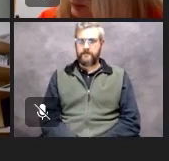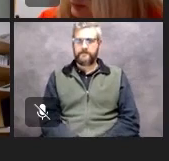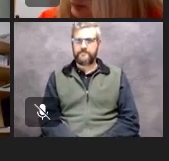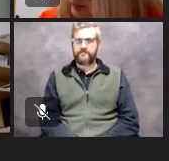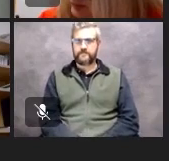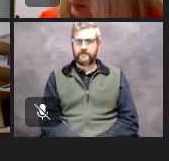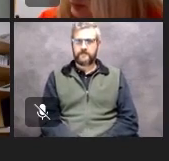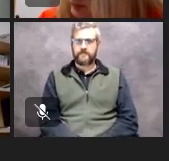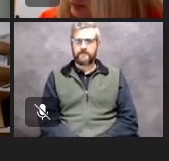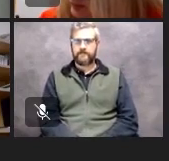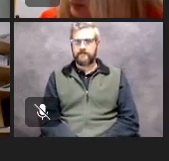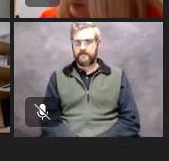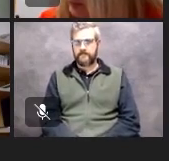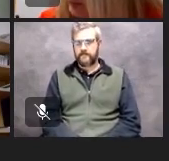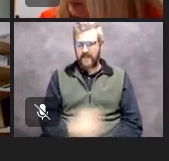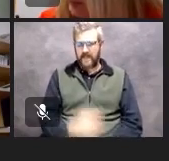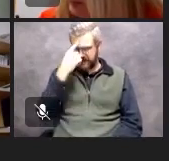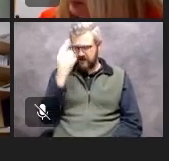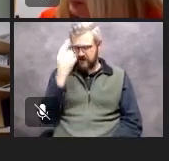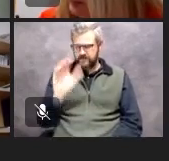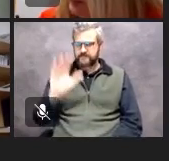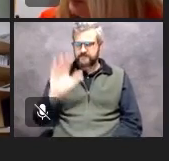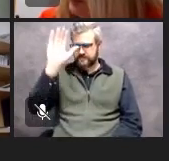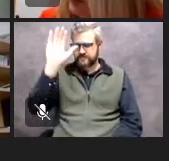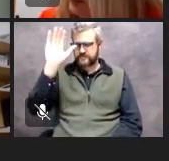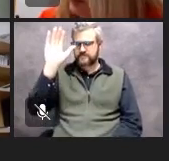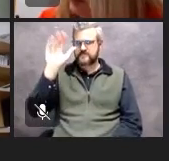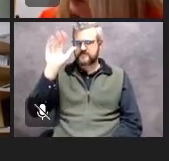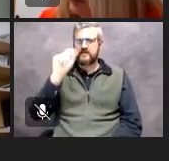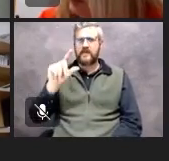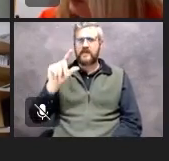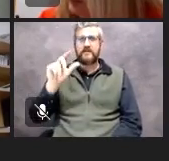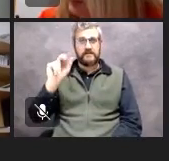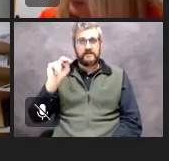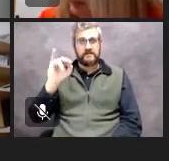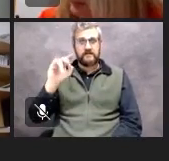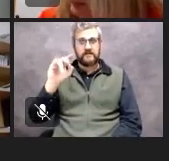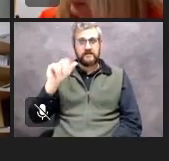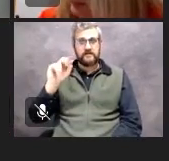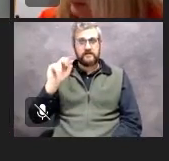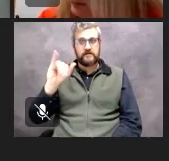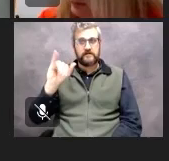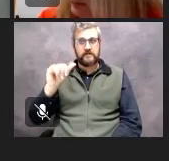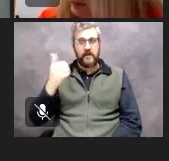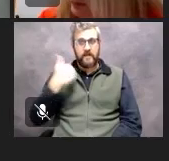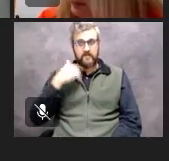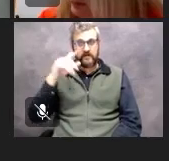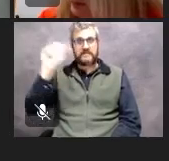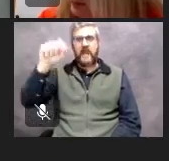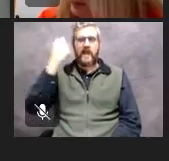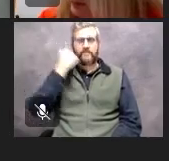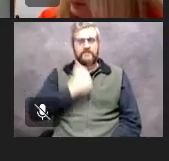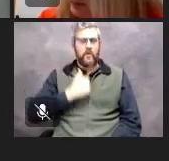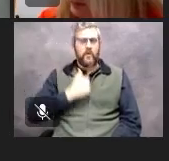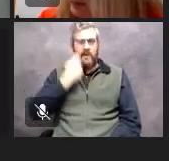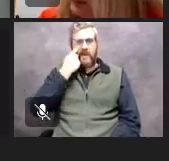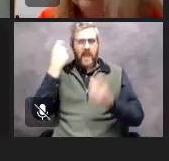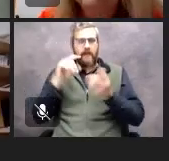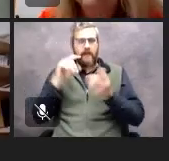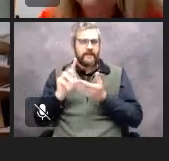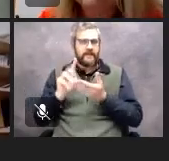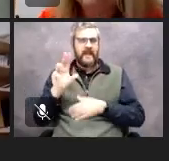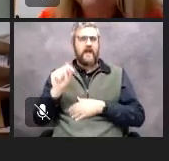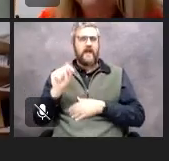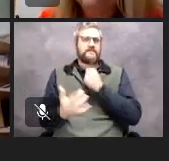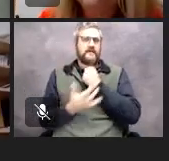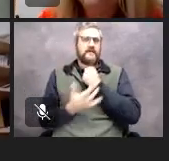There might be a hand up online. Anita, did you have a question? I did. I'm so sorry. I got kicked out.